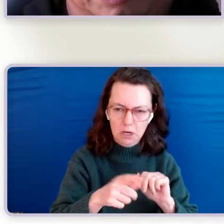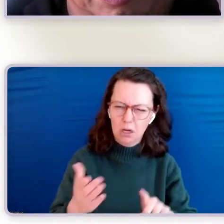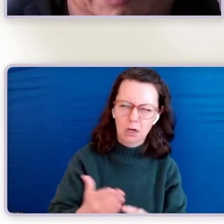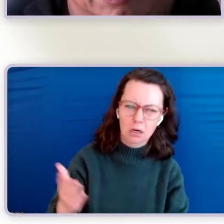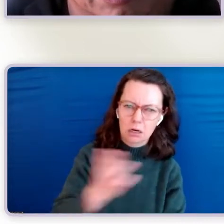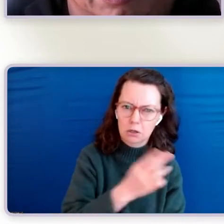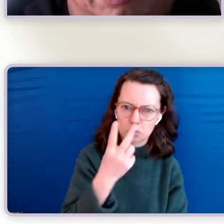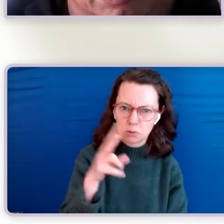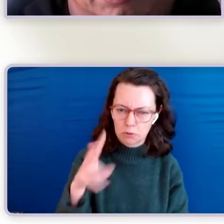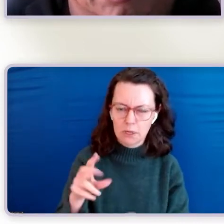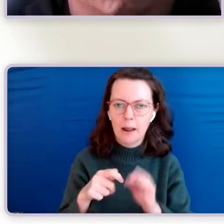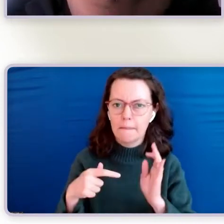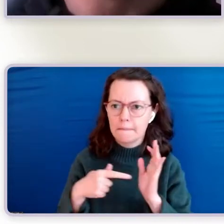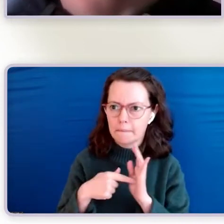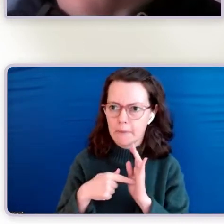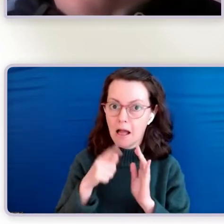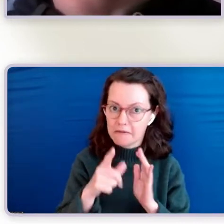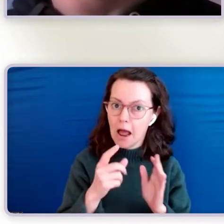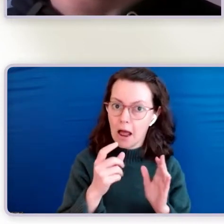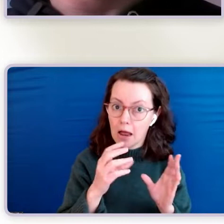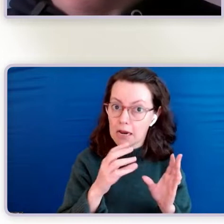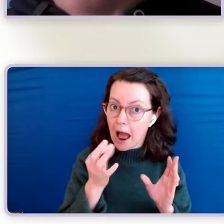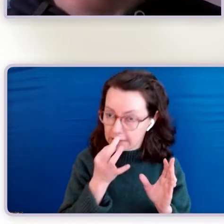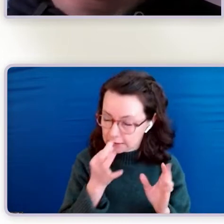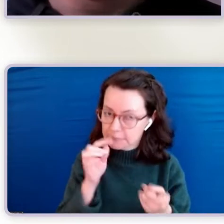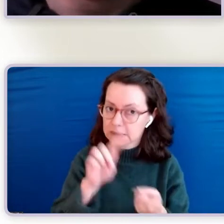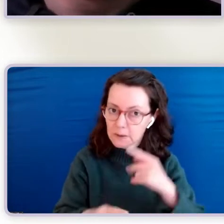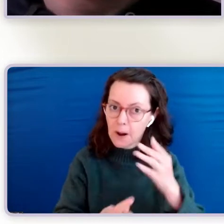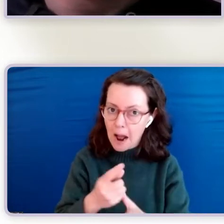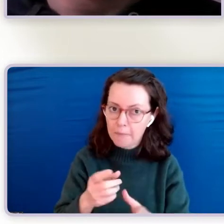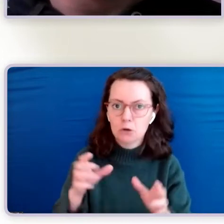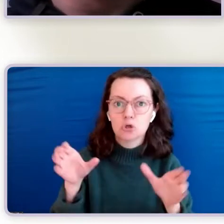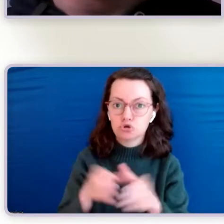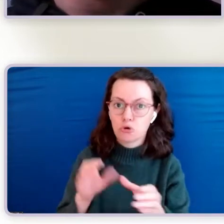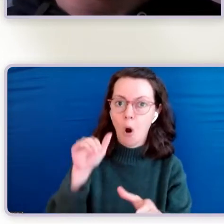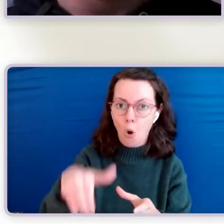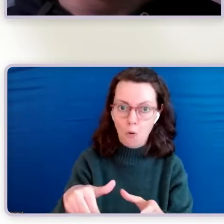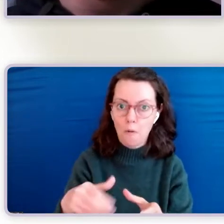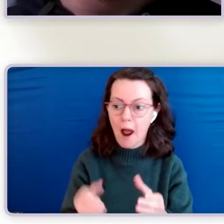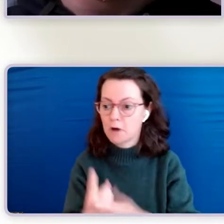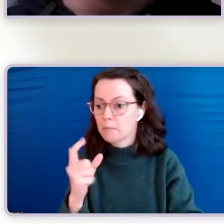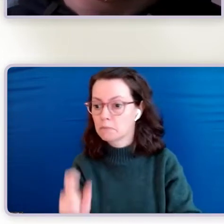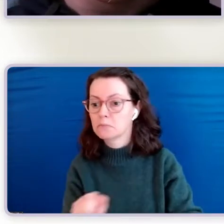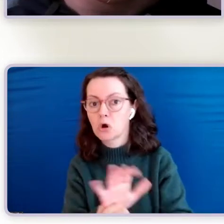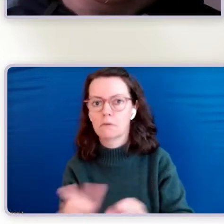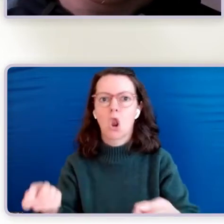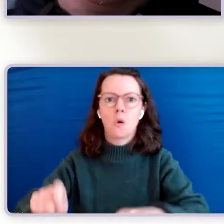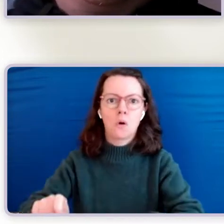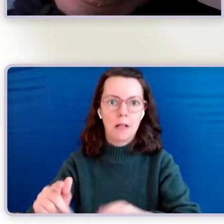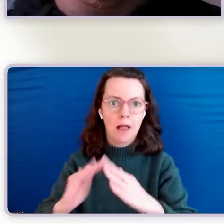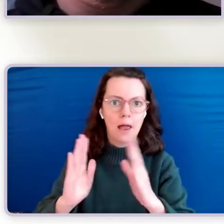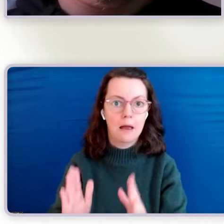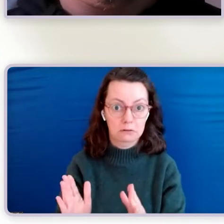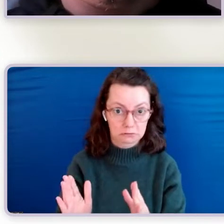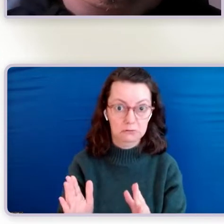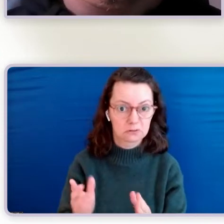I do think that practice has continued in a lot of those kind of congregate care facilities, and that hasn't shifted. We haven't had